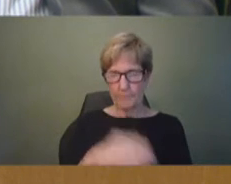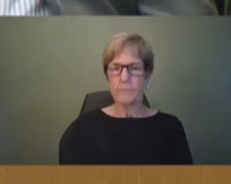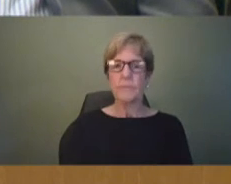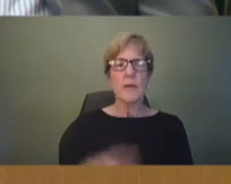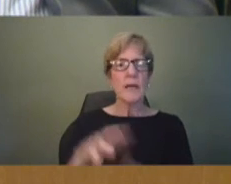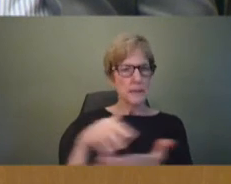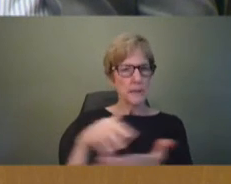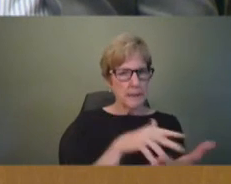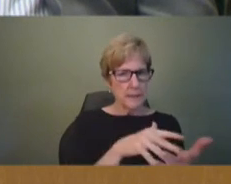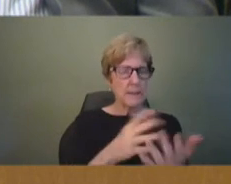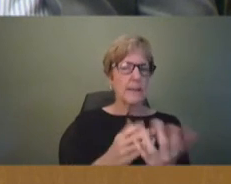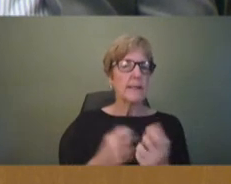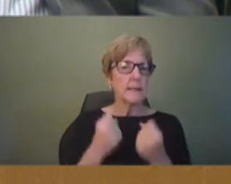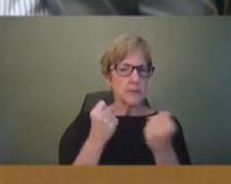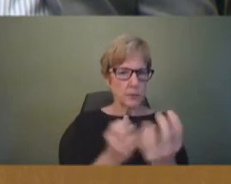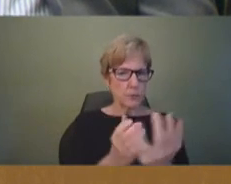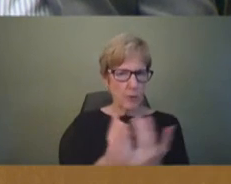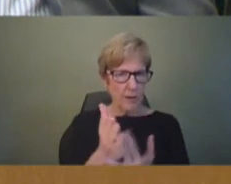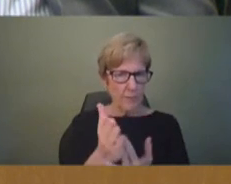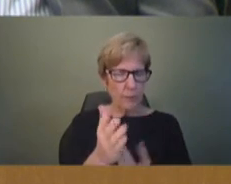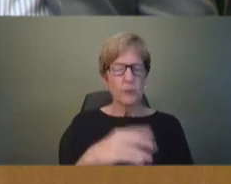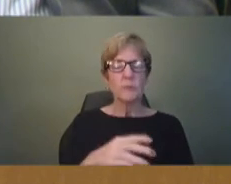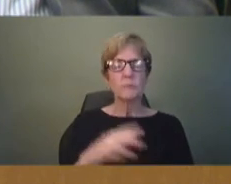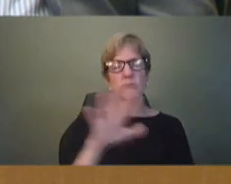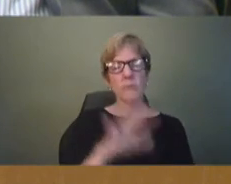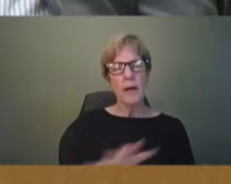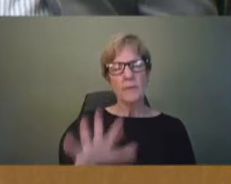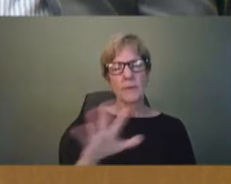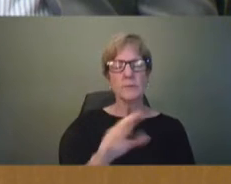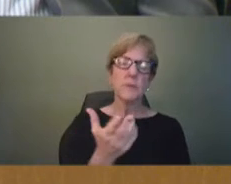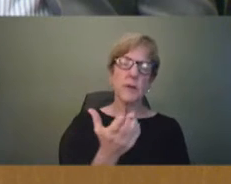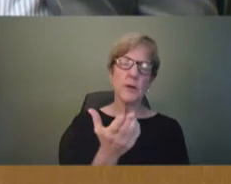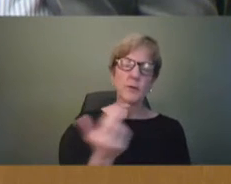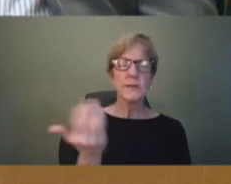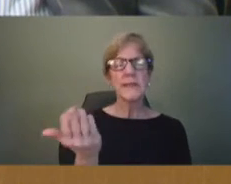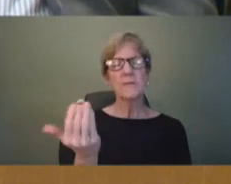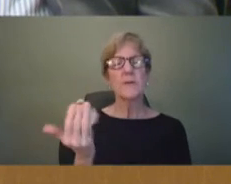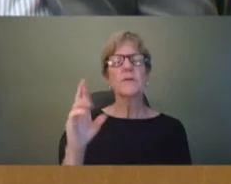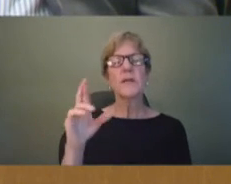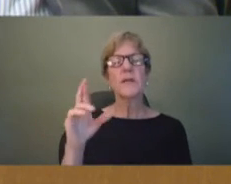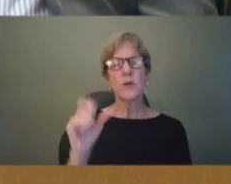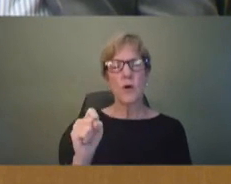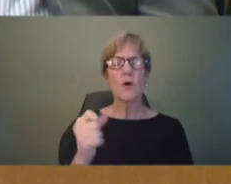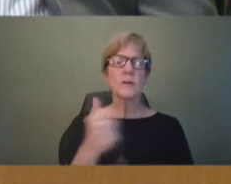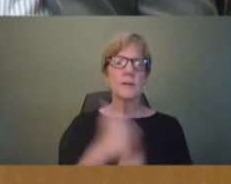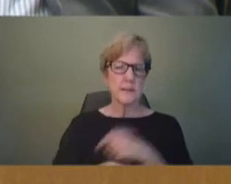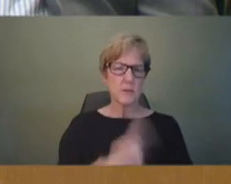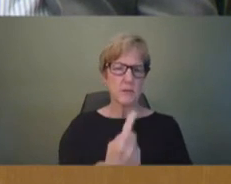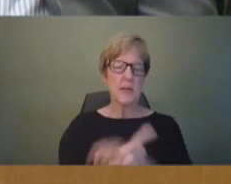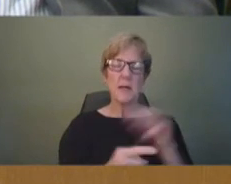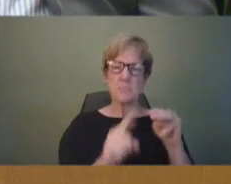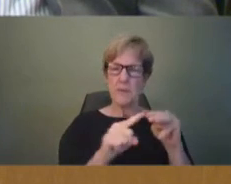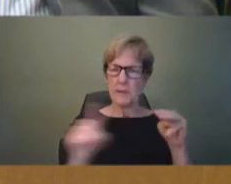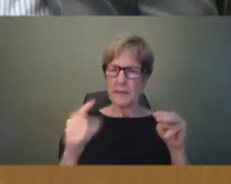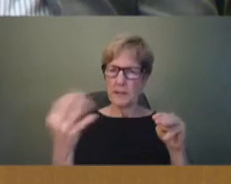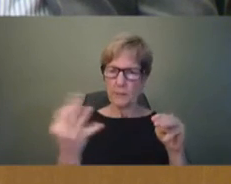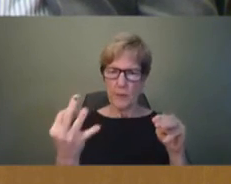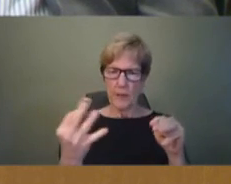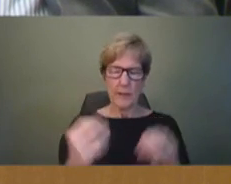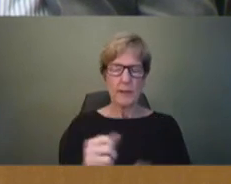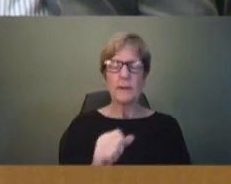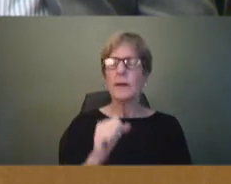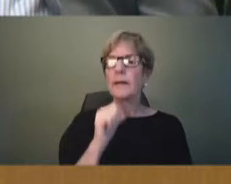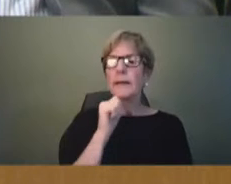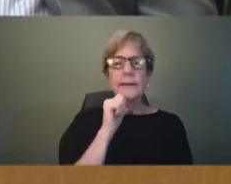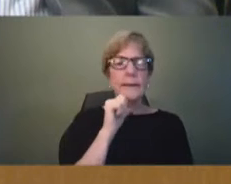drive-throughs we're averaging between 13 to 15 cars a day Monday through Friday it does not generate